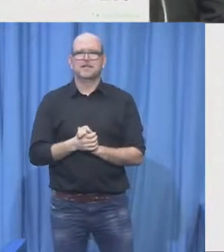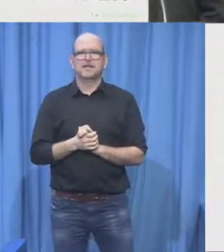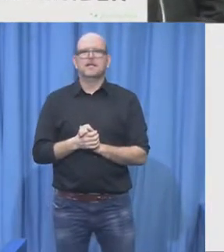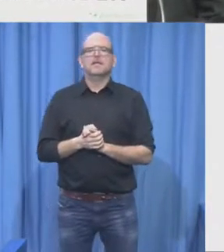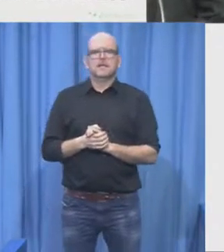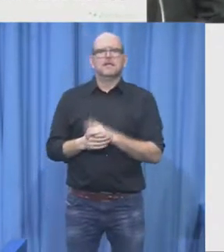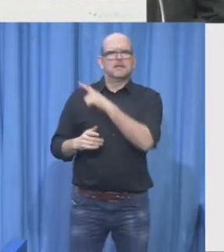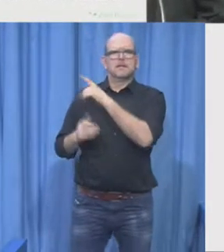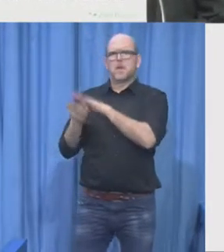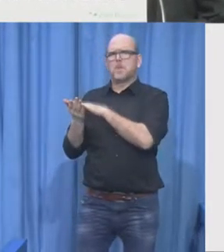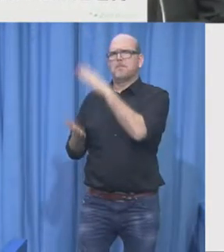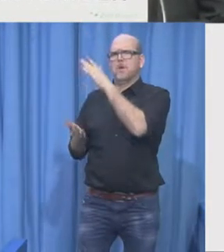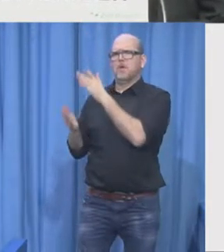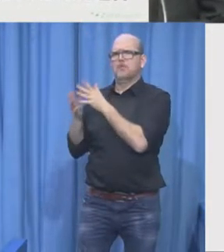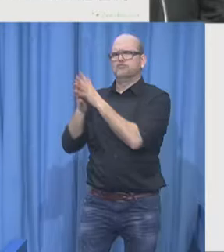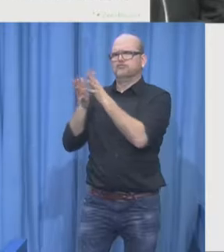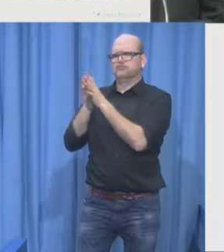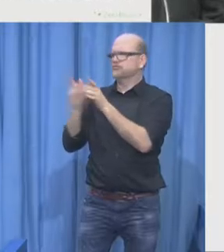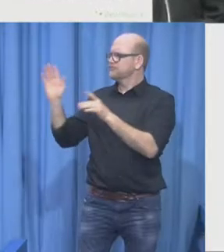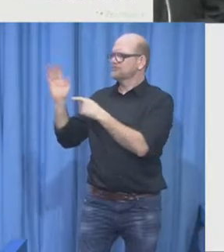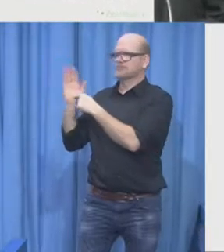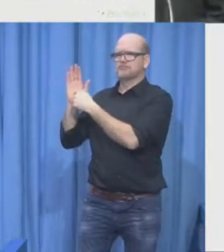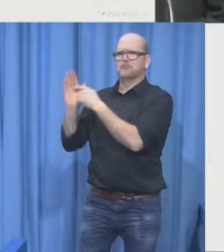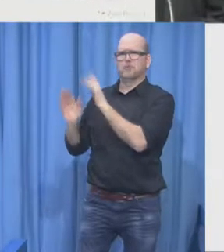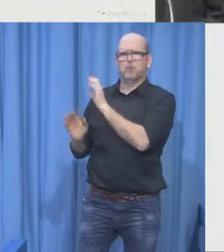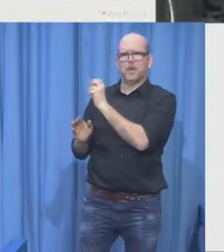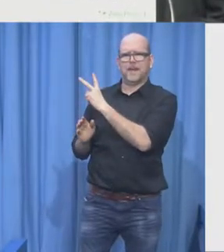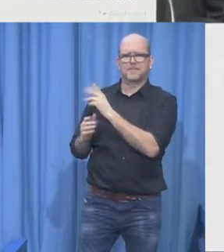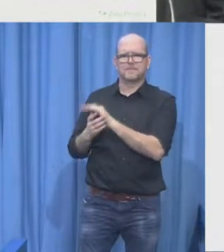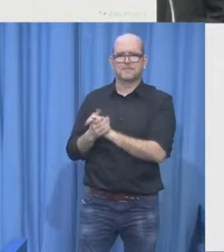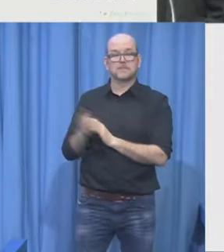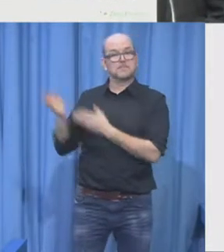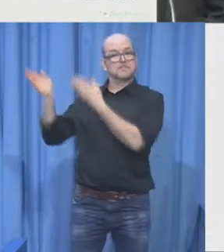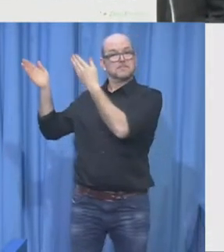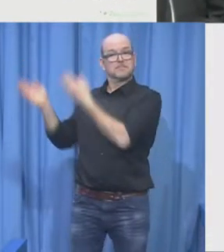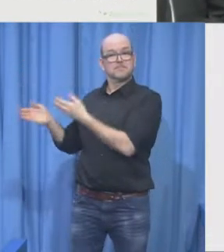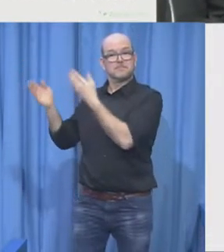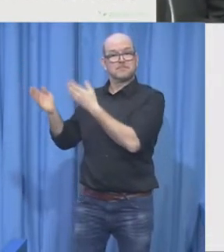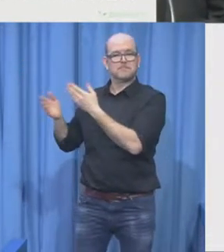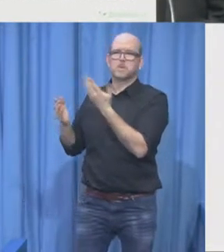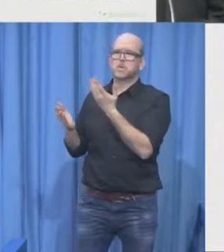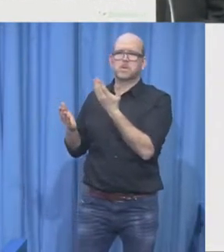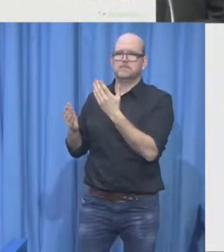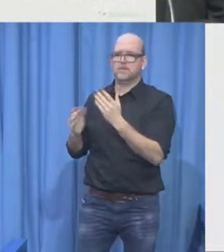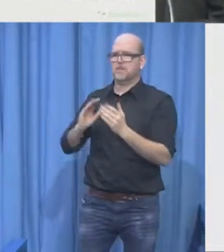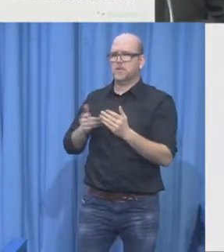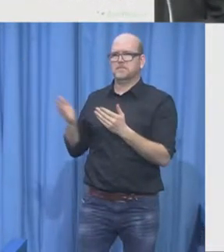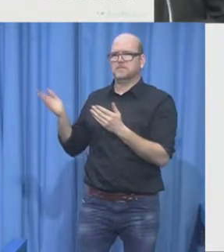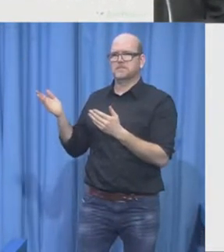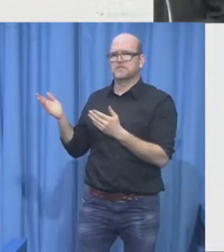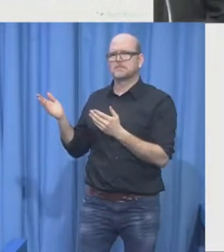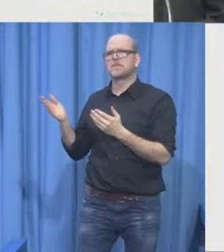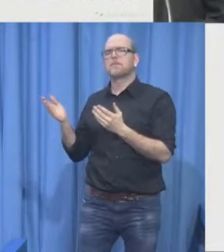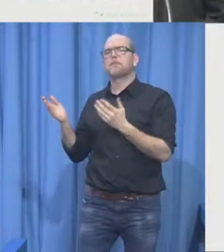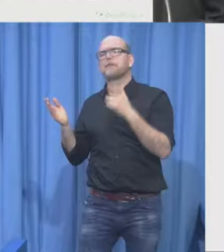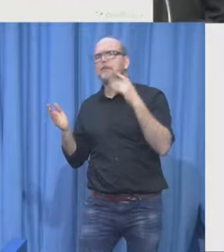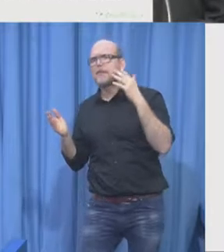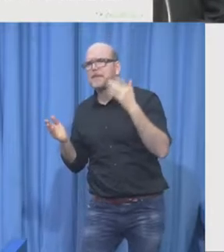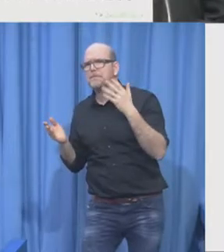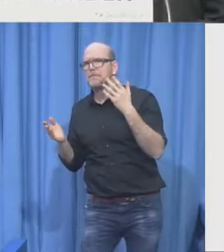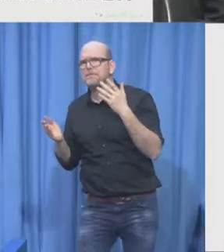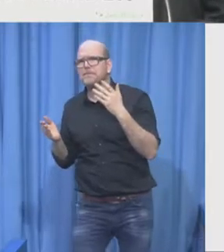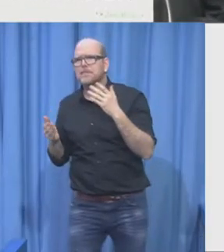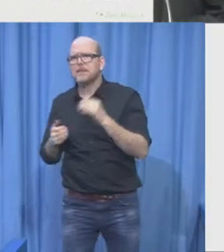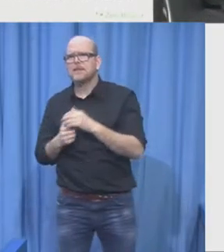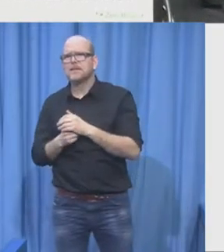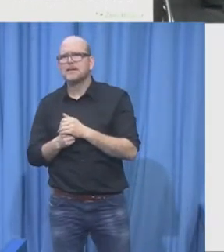She's a kind of hub, of development hub, from Latin America. She's much more able to explain this to herself